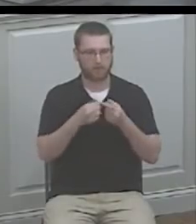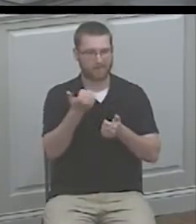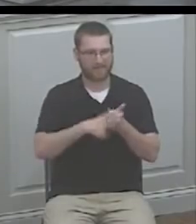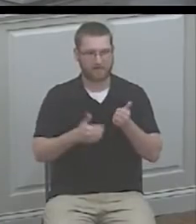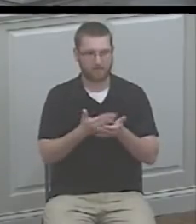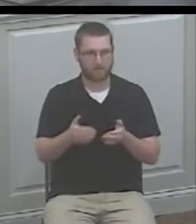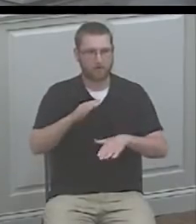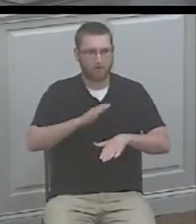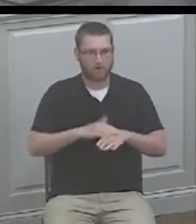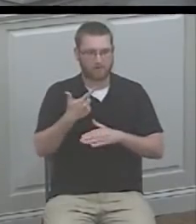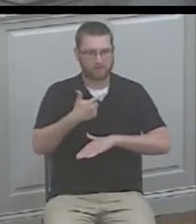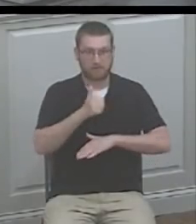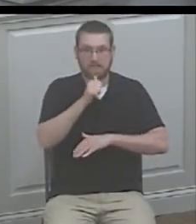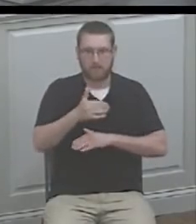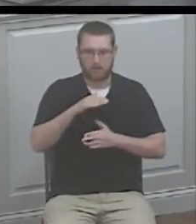on today's agenda.